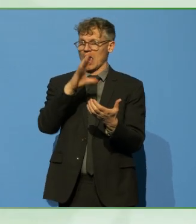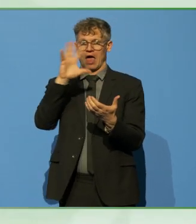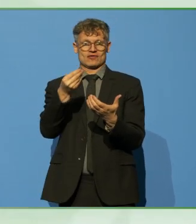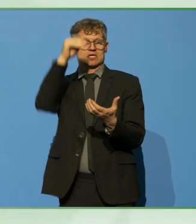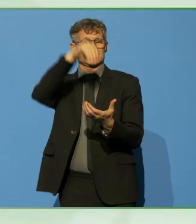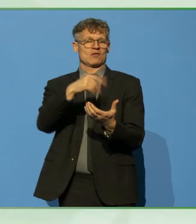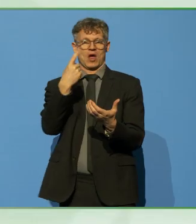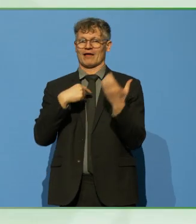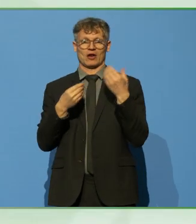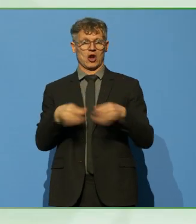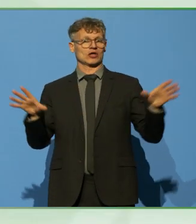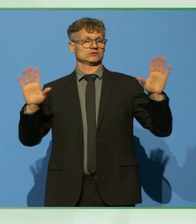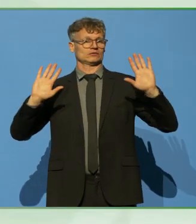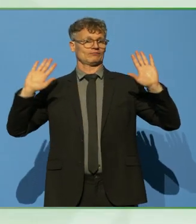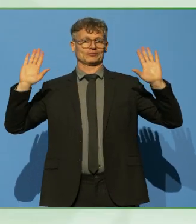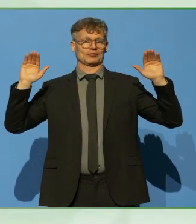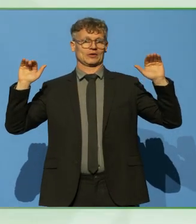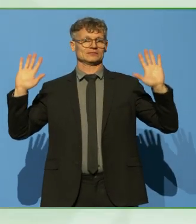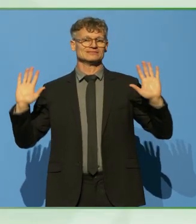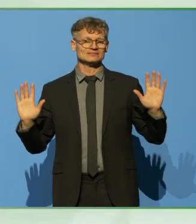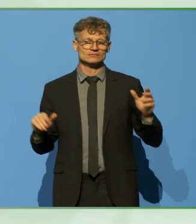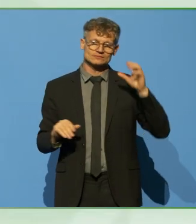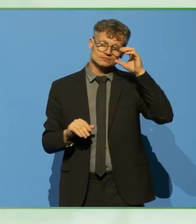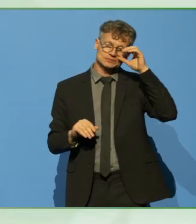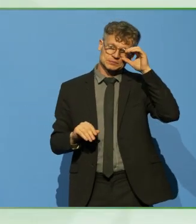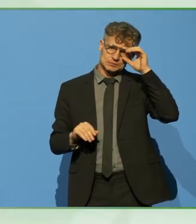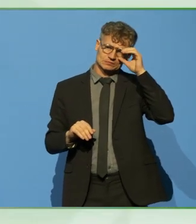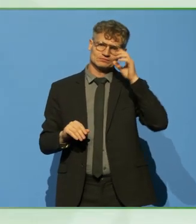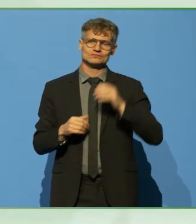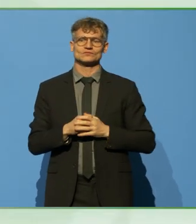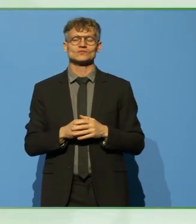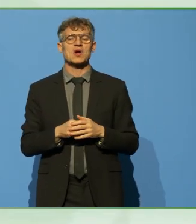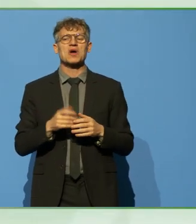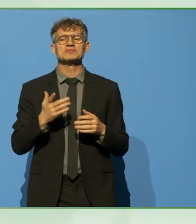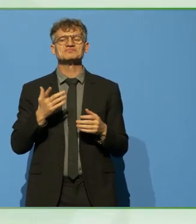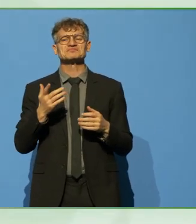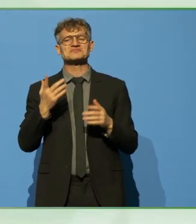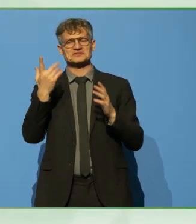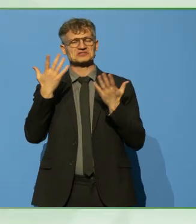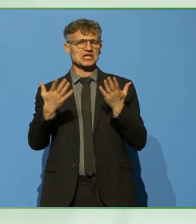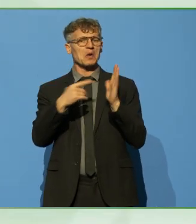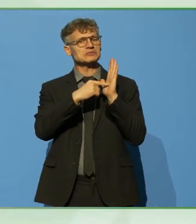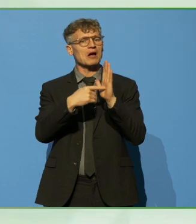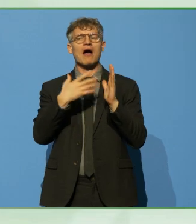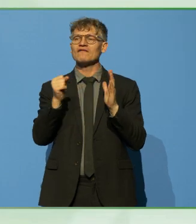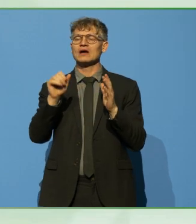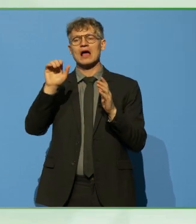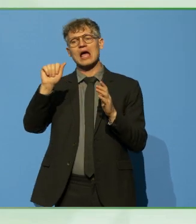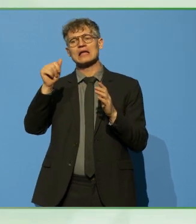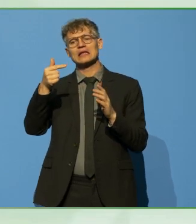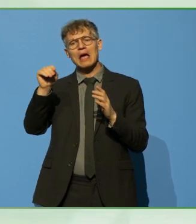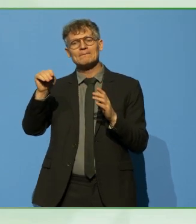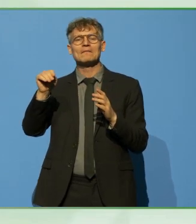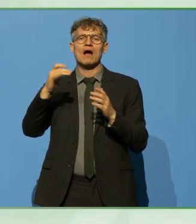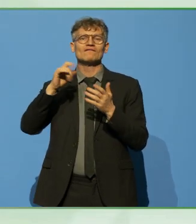audio-assisted ATMs that can be used independently by blind people or elderly people as well.